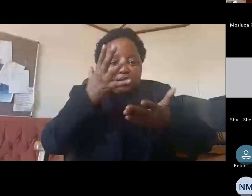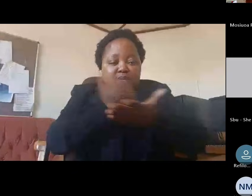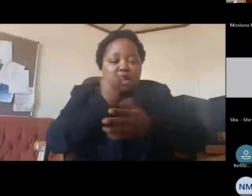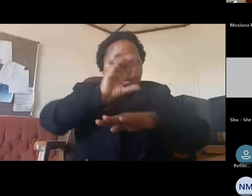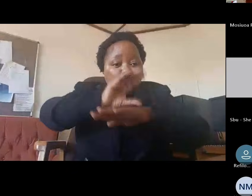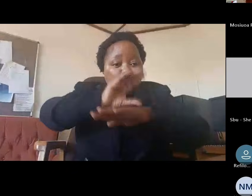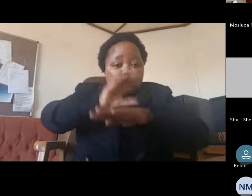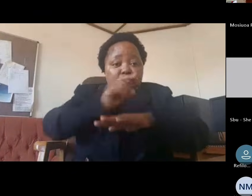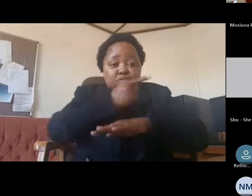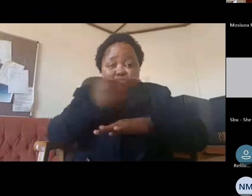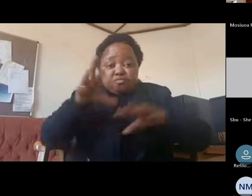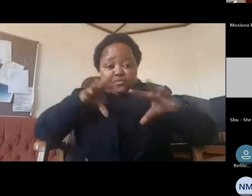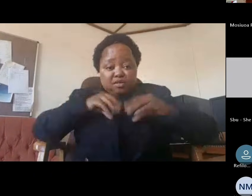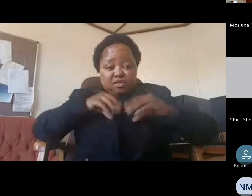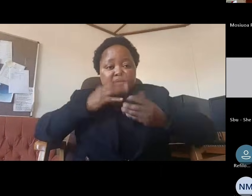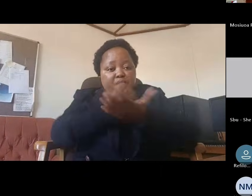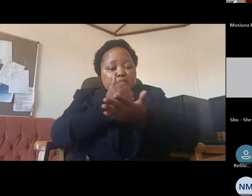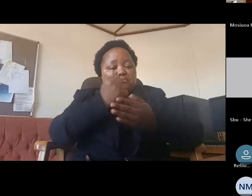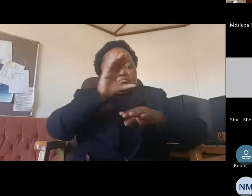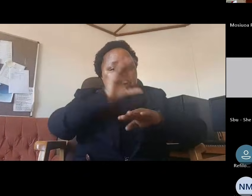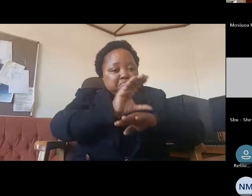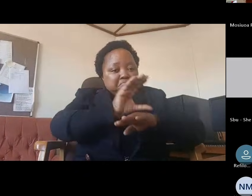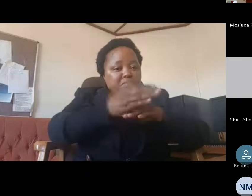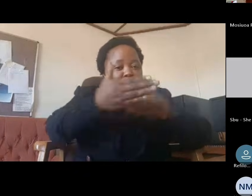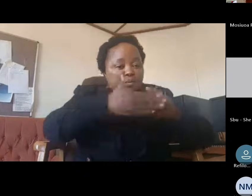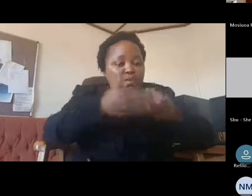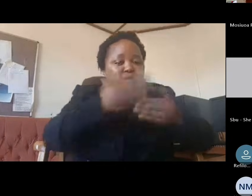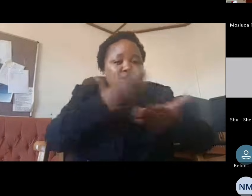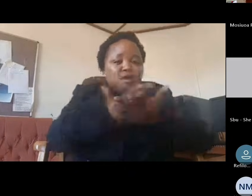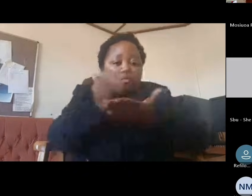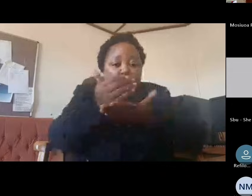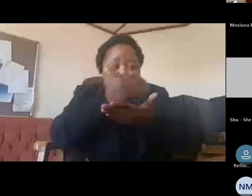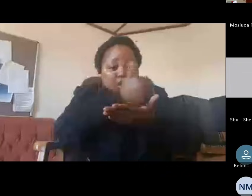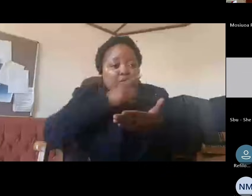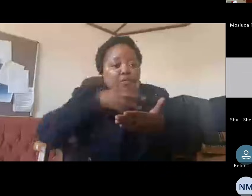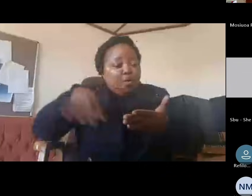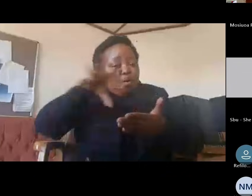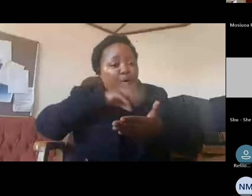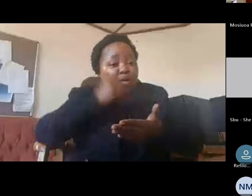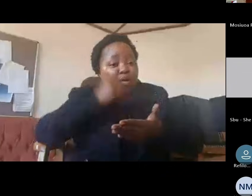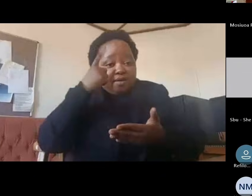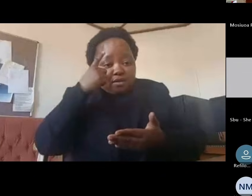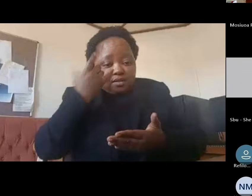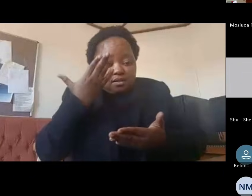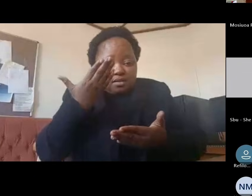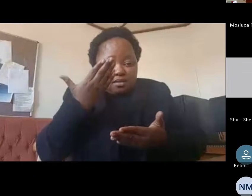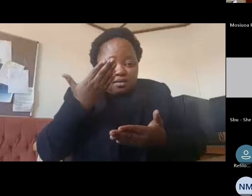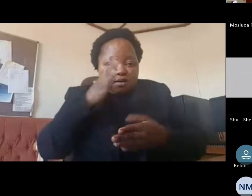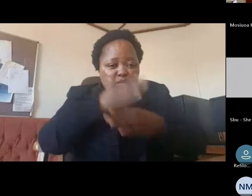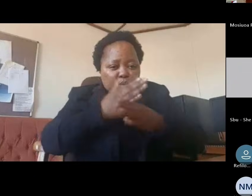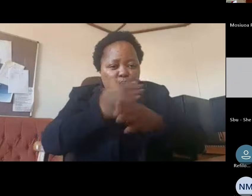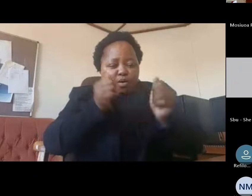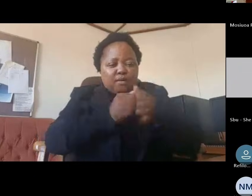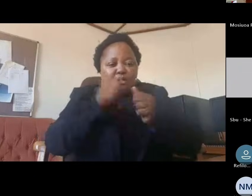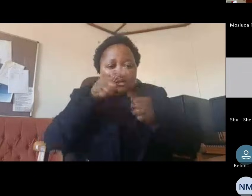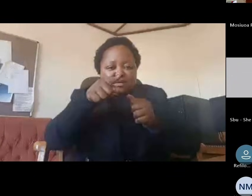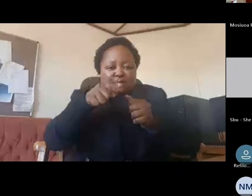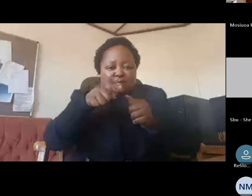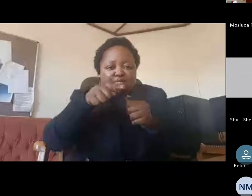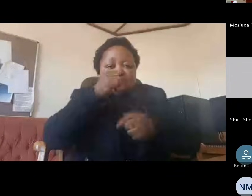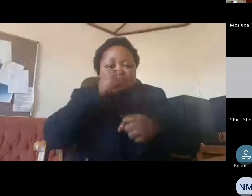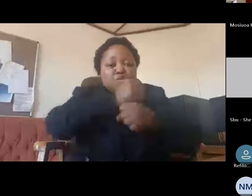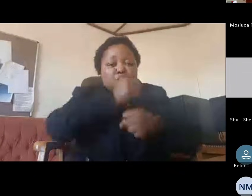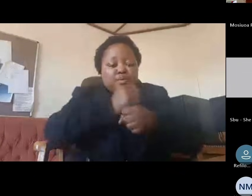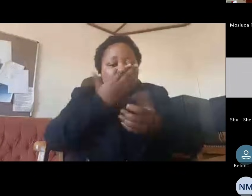and start collecting a body of evidence as you walk along this journey of strengthening the prevention and response